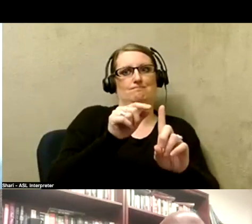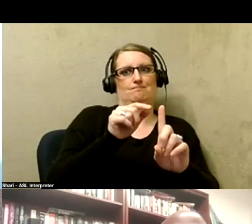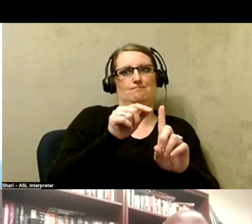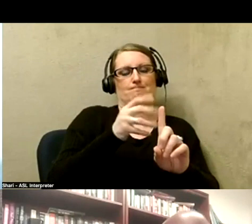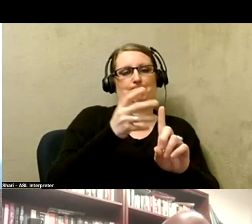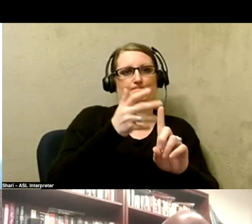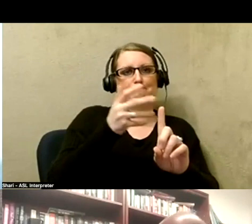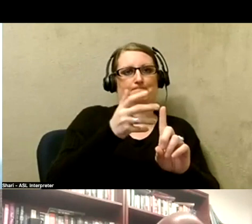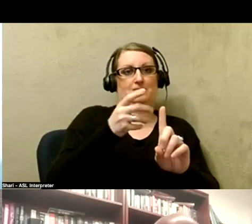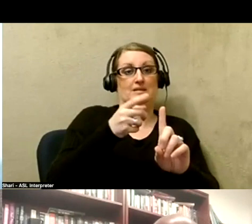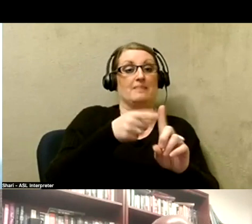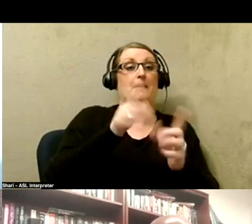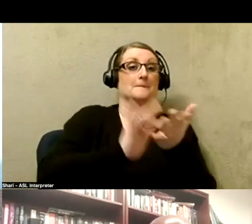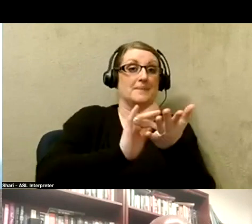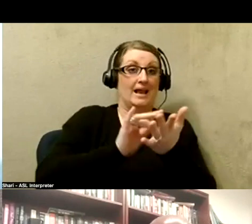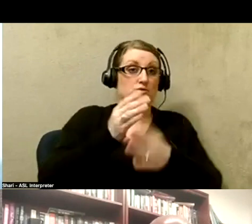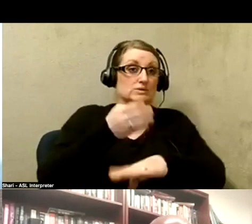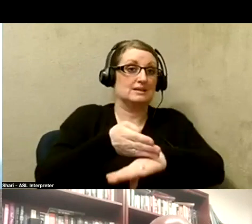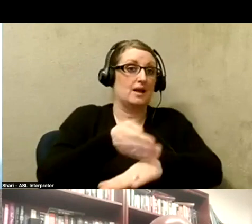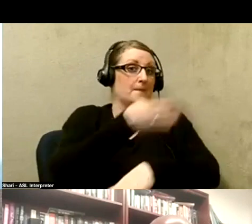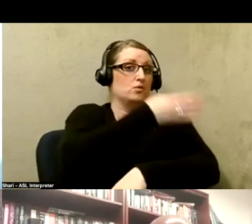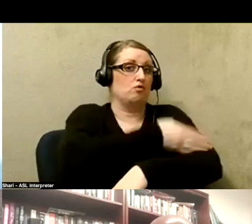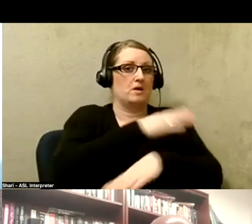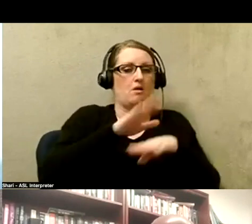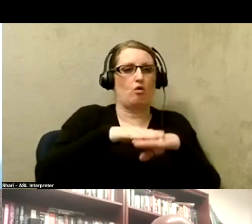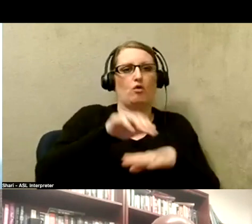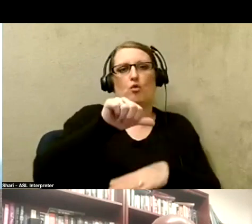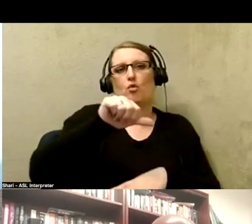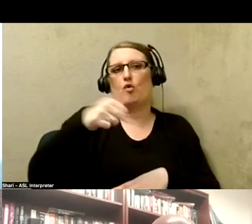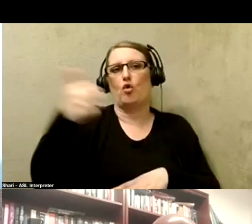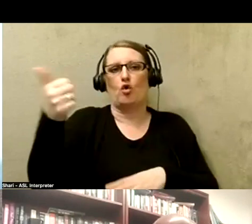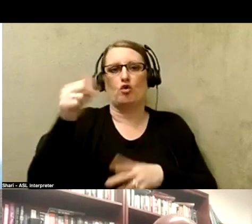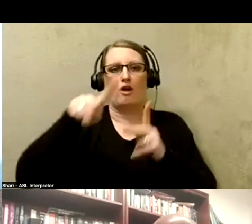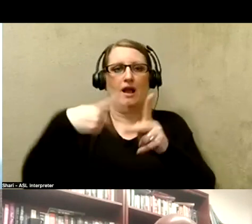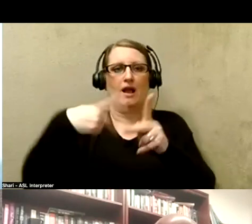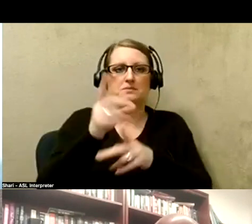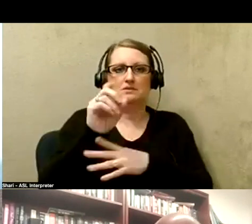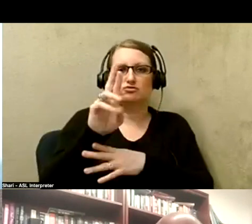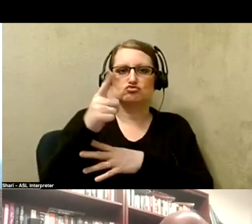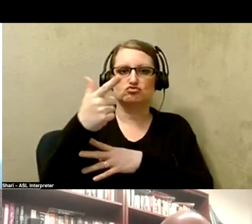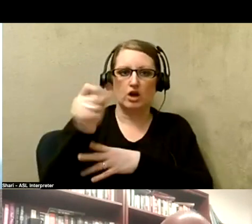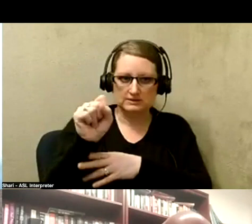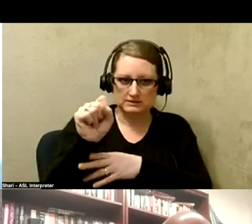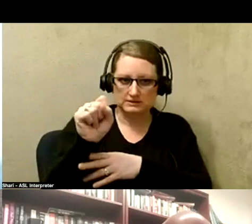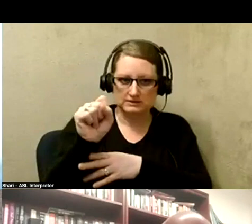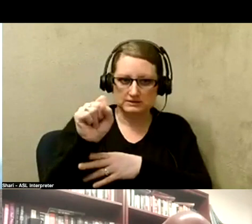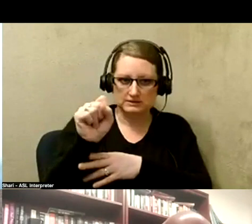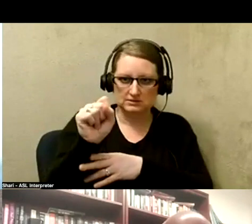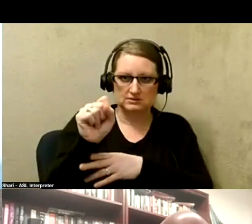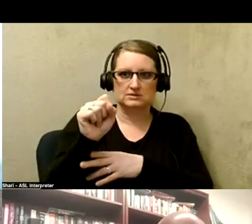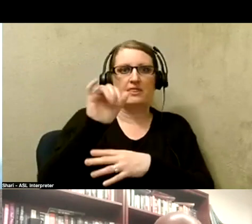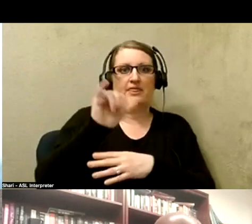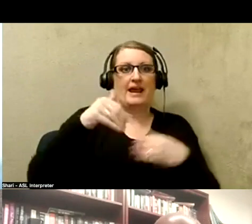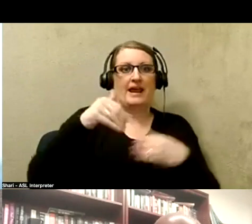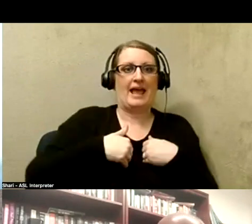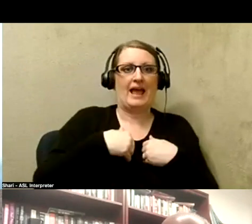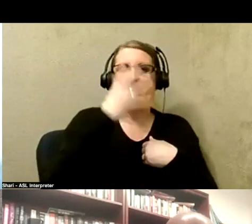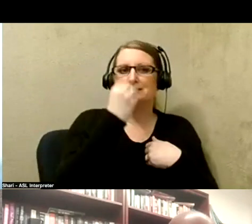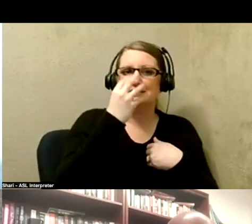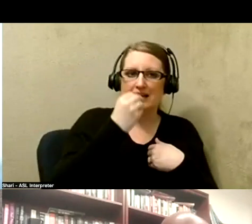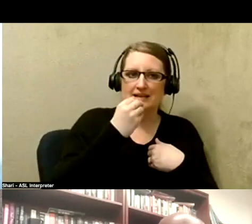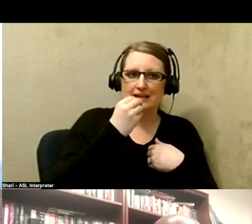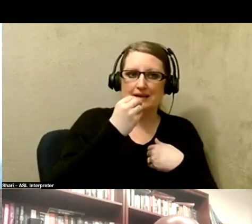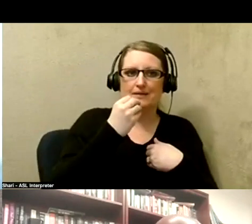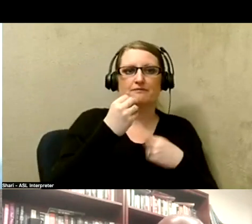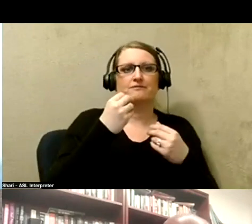was an improvement on other drugs in the sense that it had the sedative effect, but it didn't